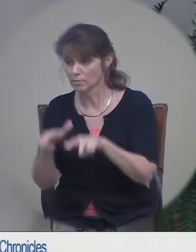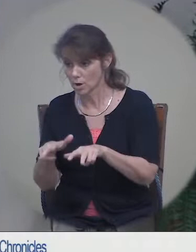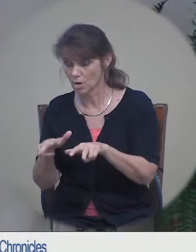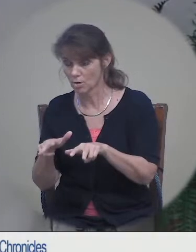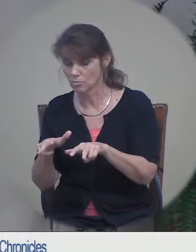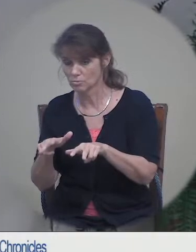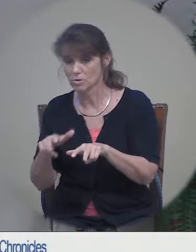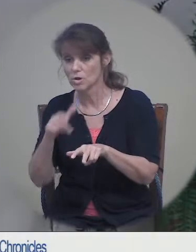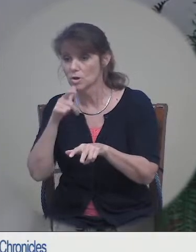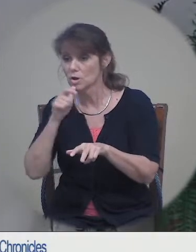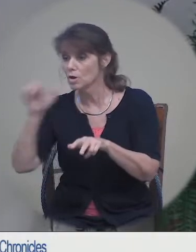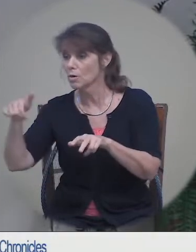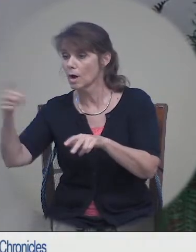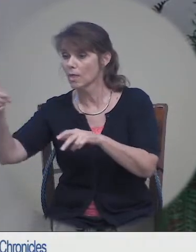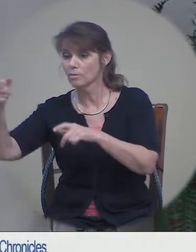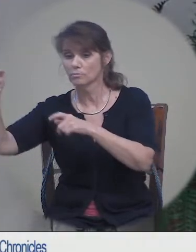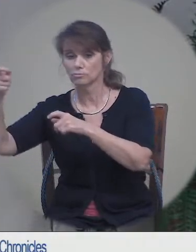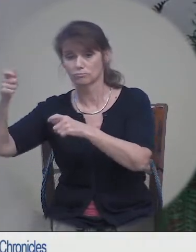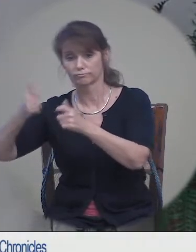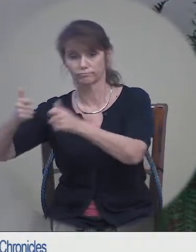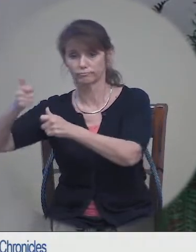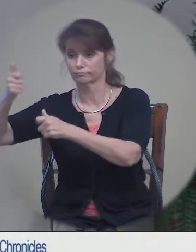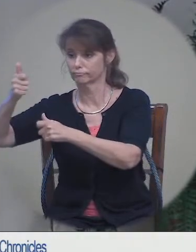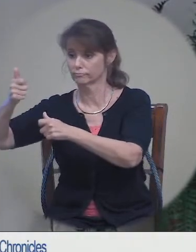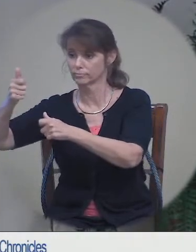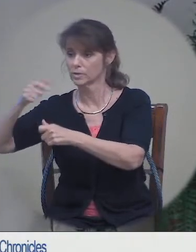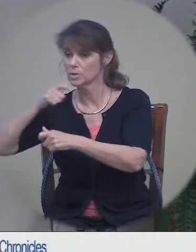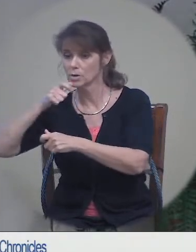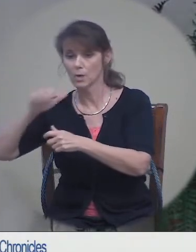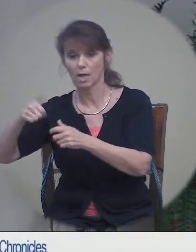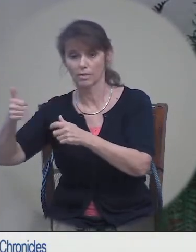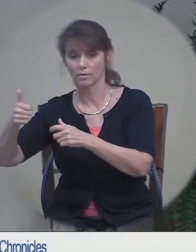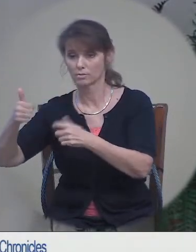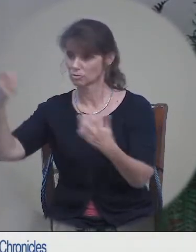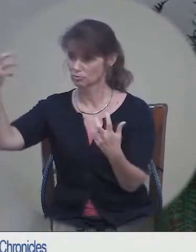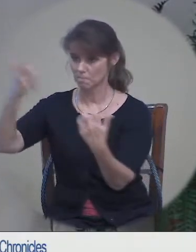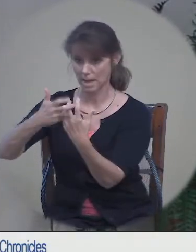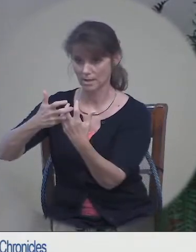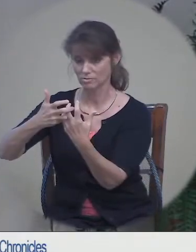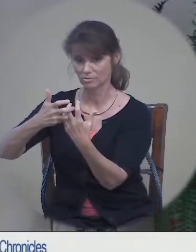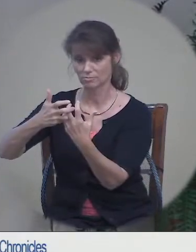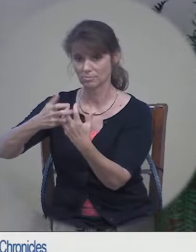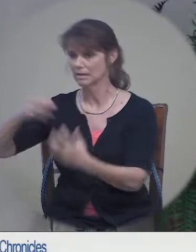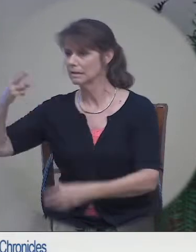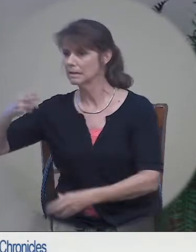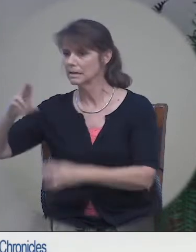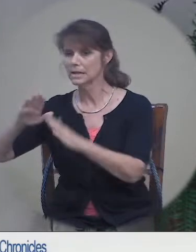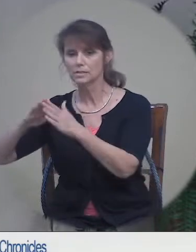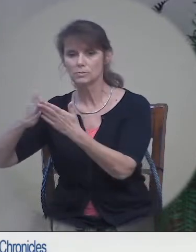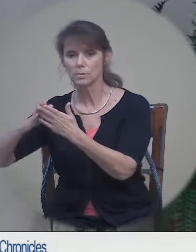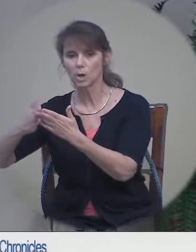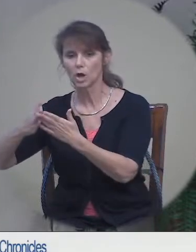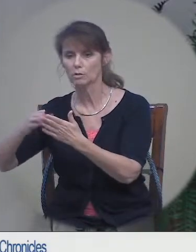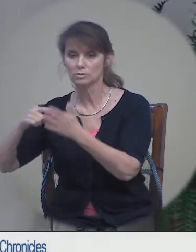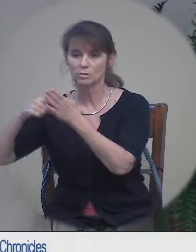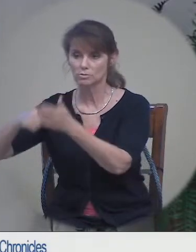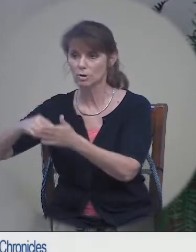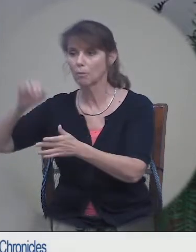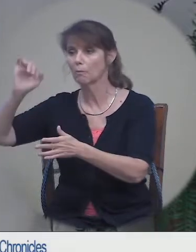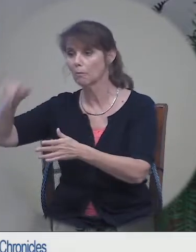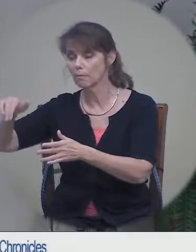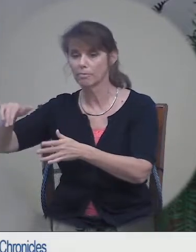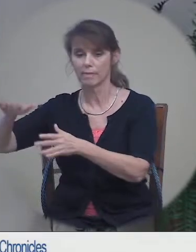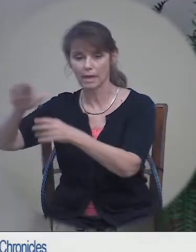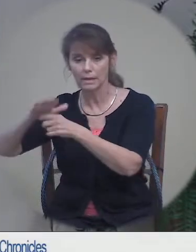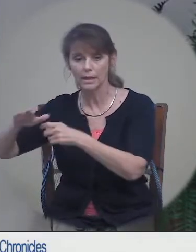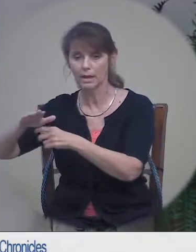at their year of ascension and all of these information. So if somebody comes to you and says, Andy, we can't believe the Bible because, look,